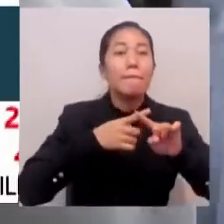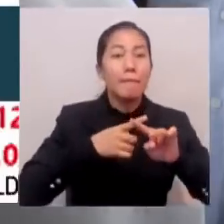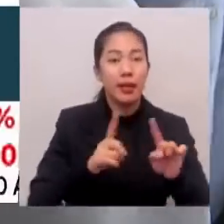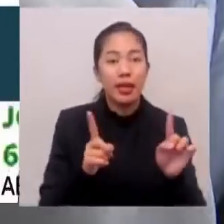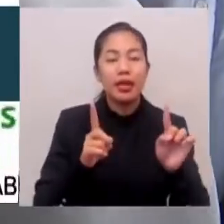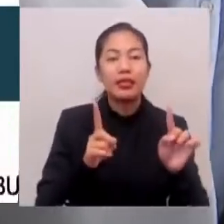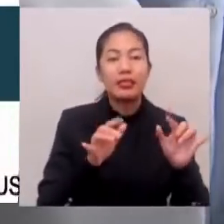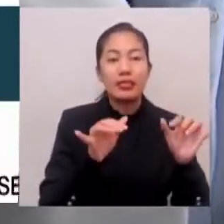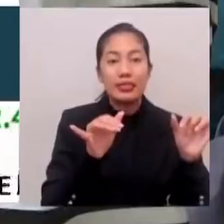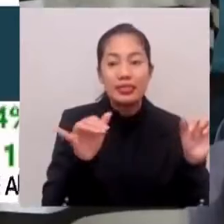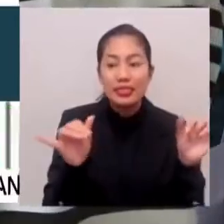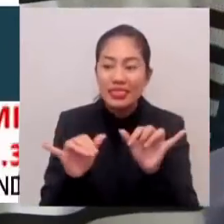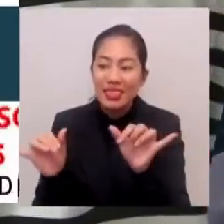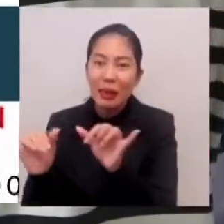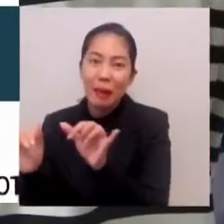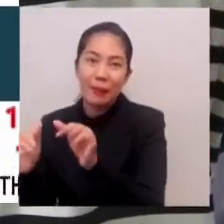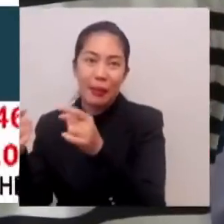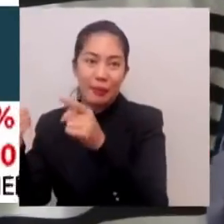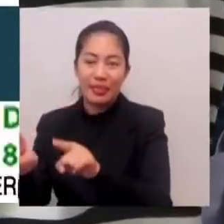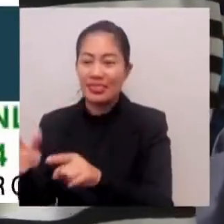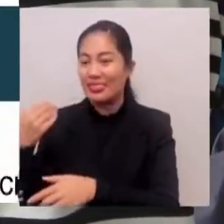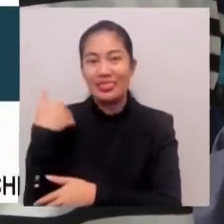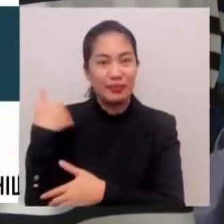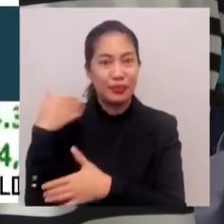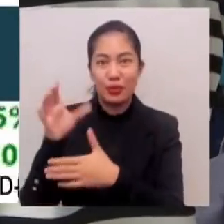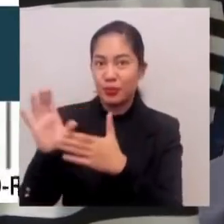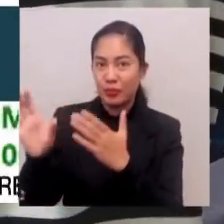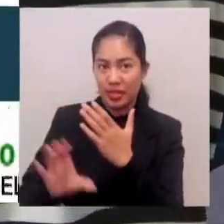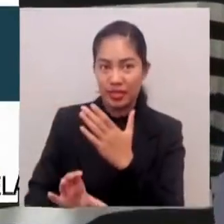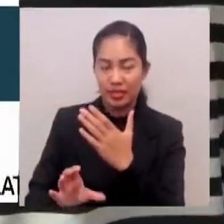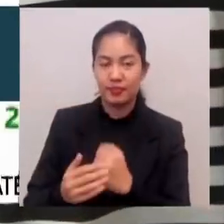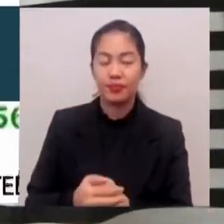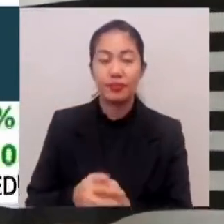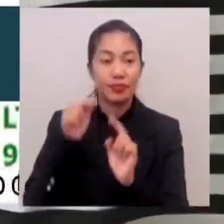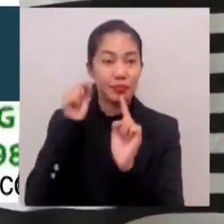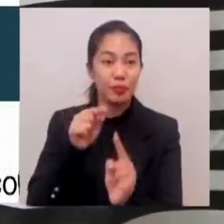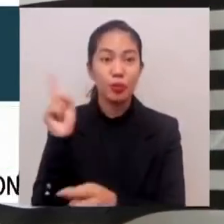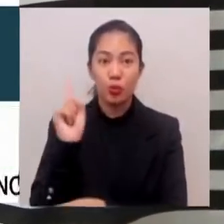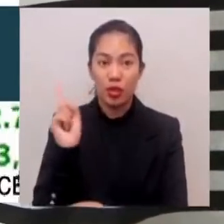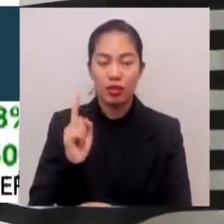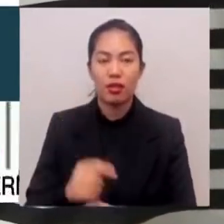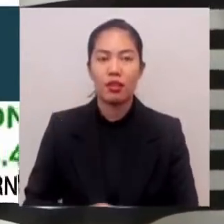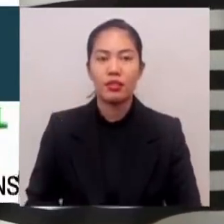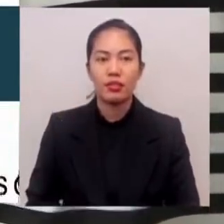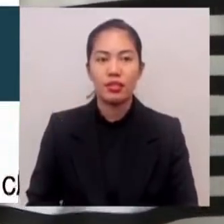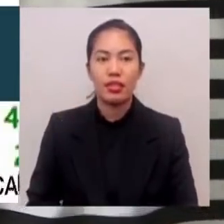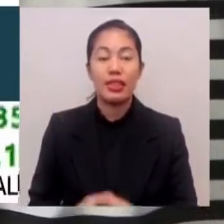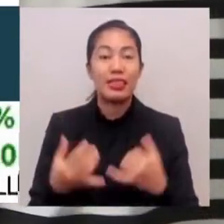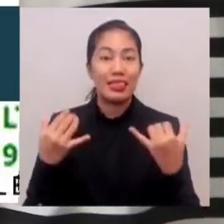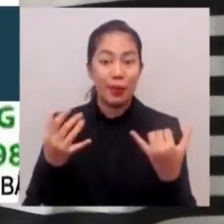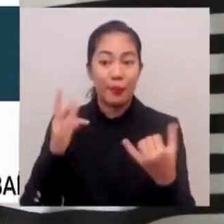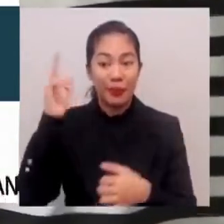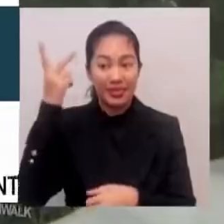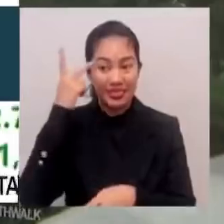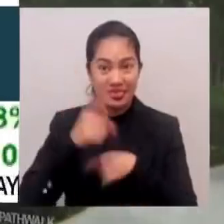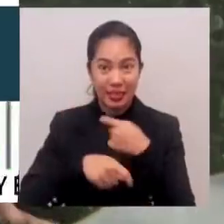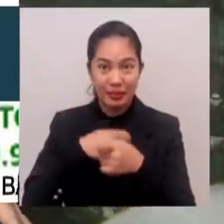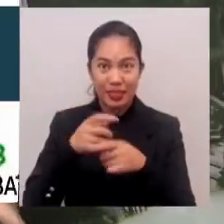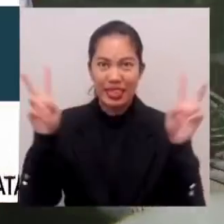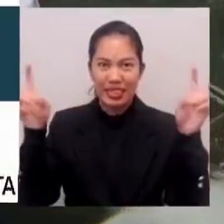The point is, it's already a given that given the kind of politics that we have, which is literally